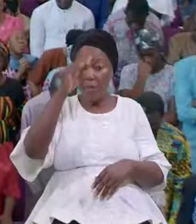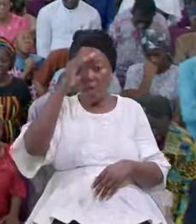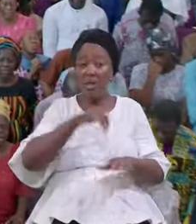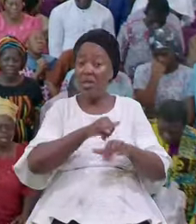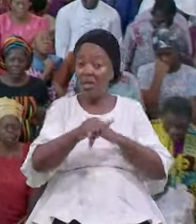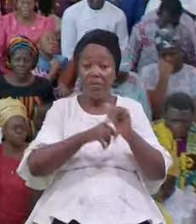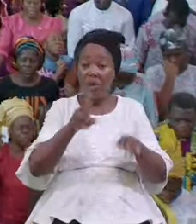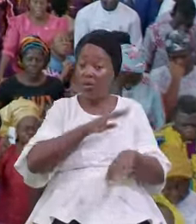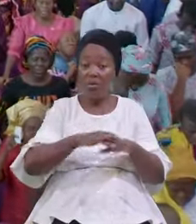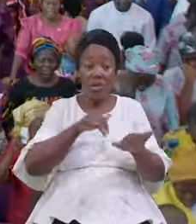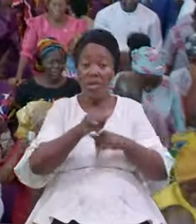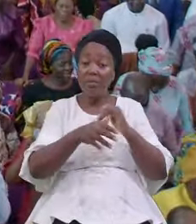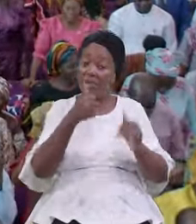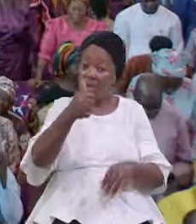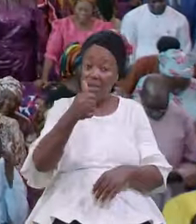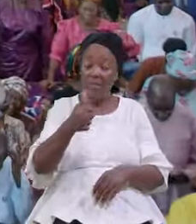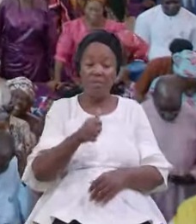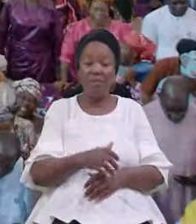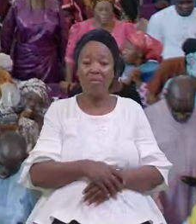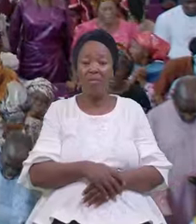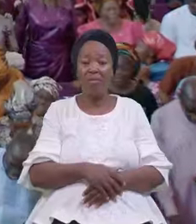don't deceive yourself.